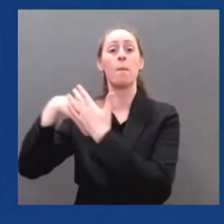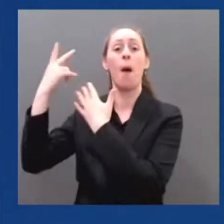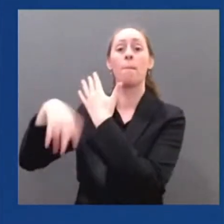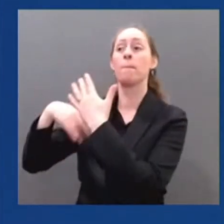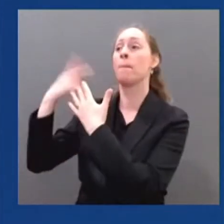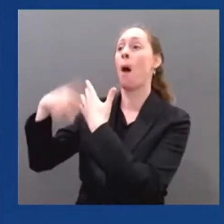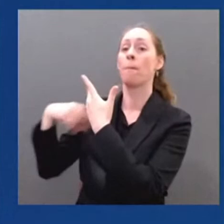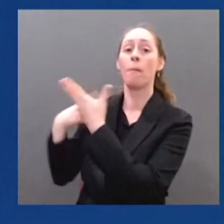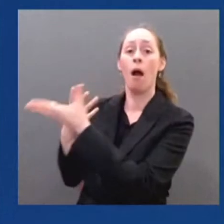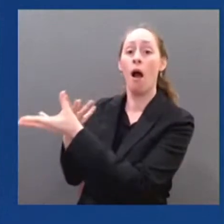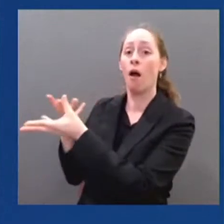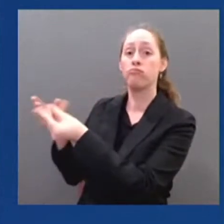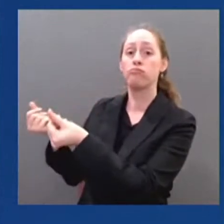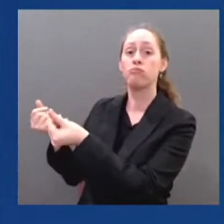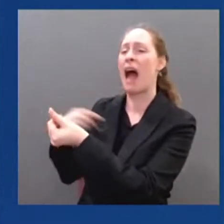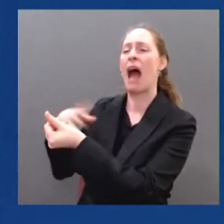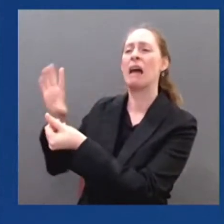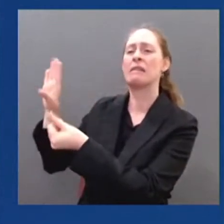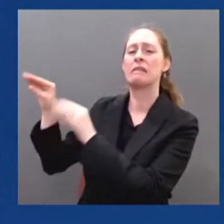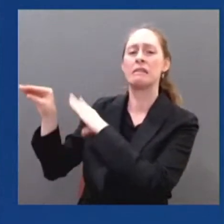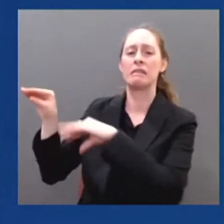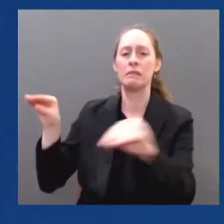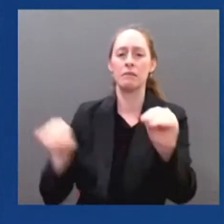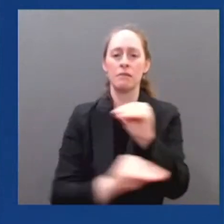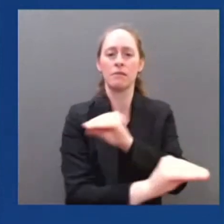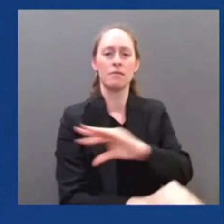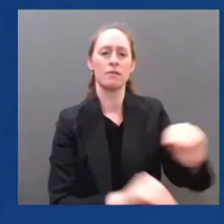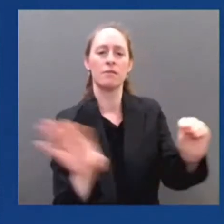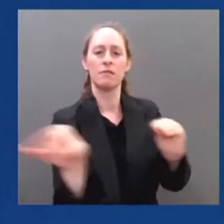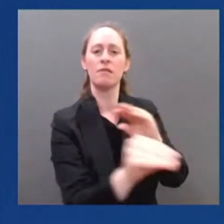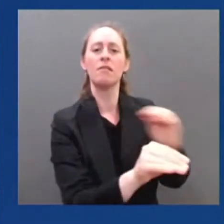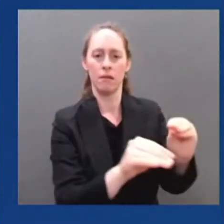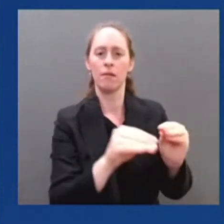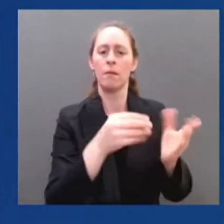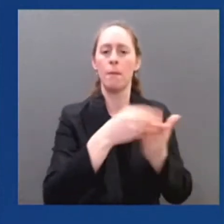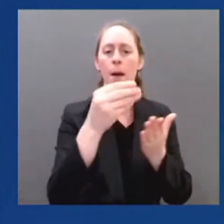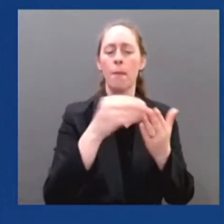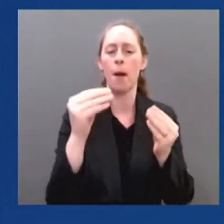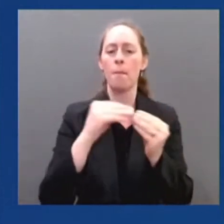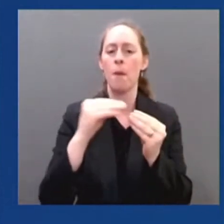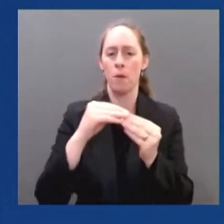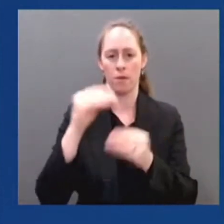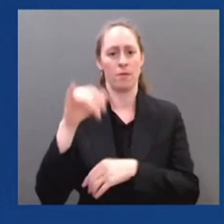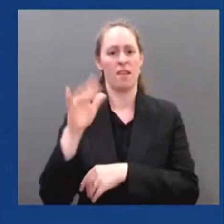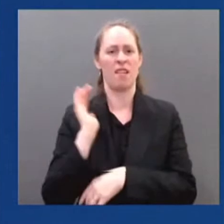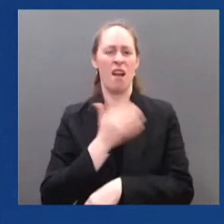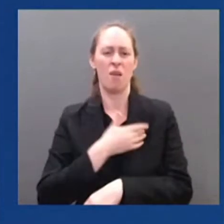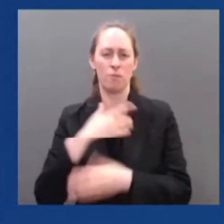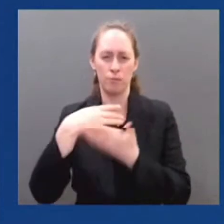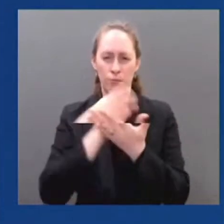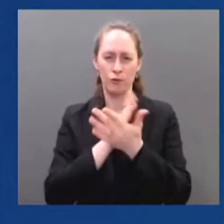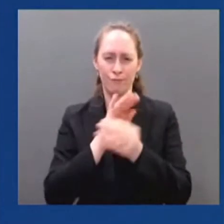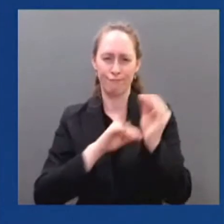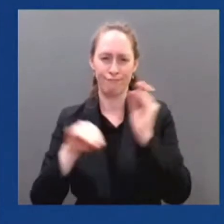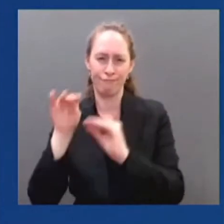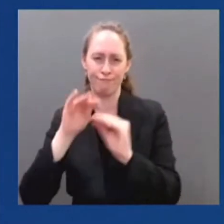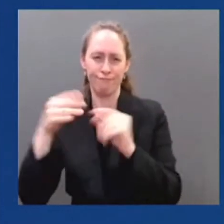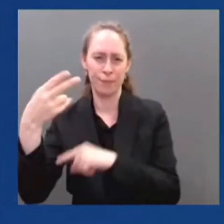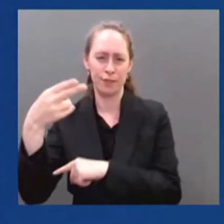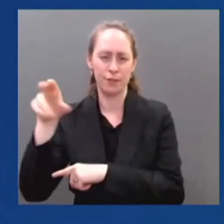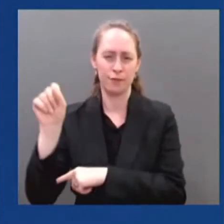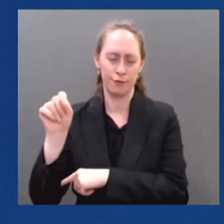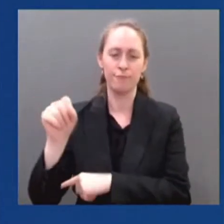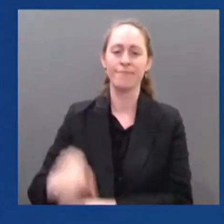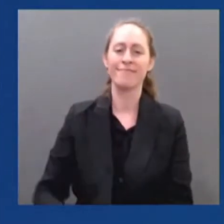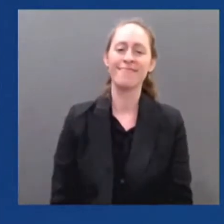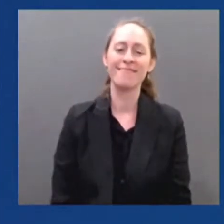some vaccines. We do not believe we have, actually just based on, again, without getting to the details of the contracting, which has